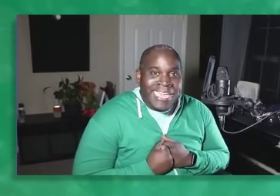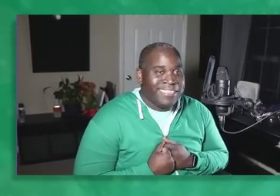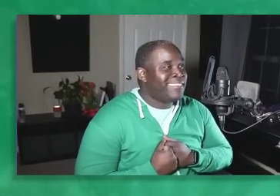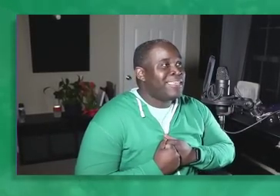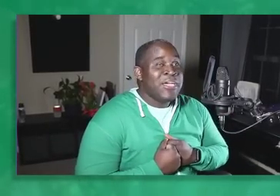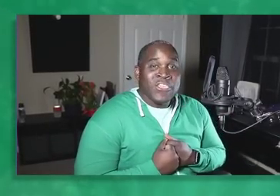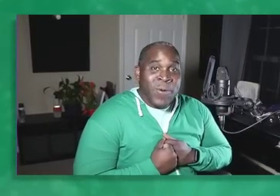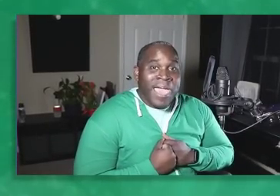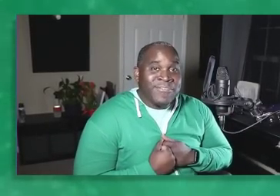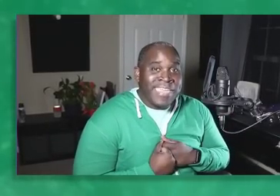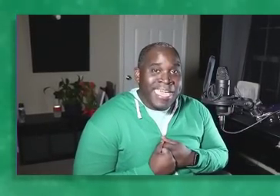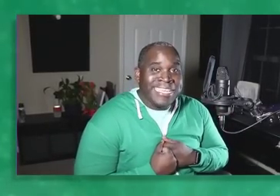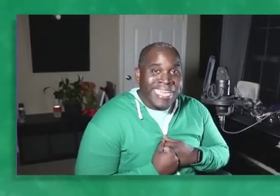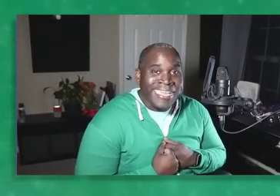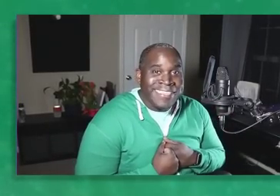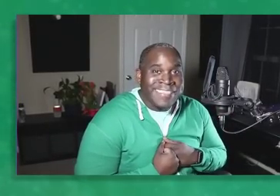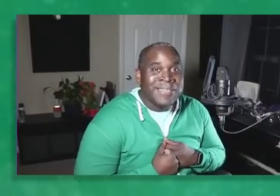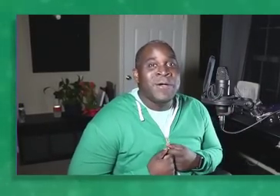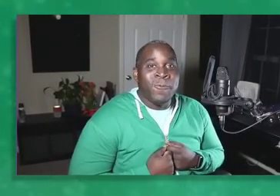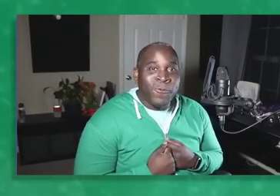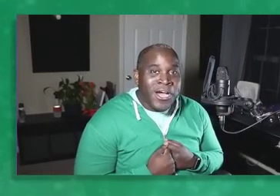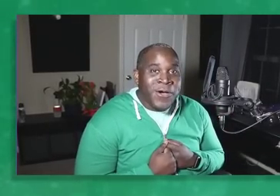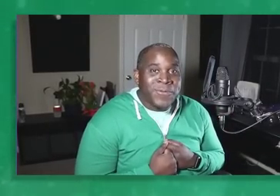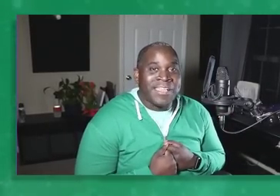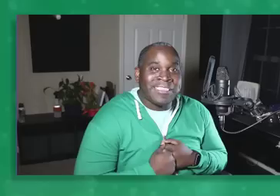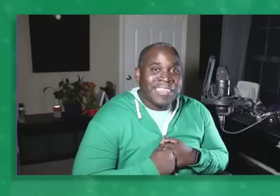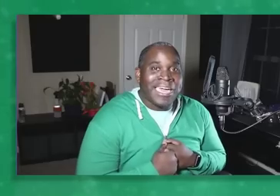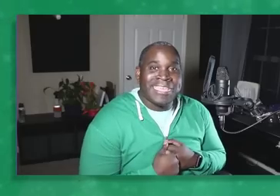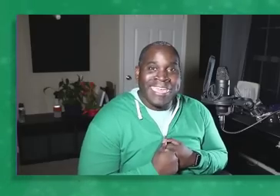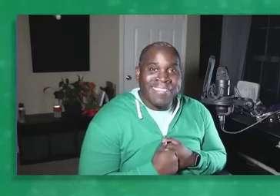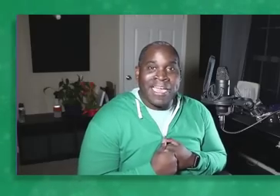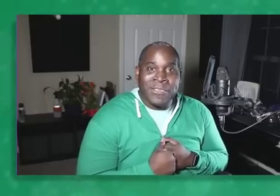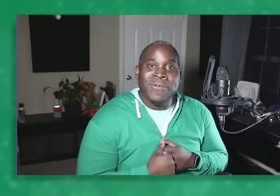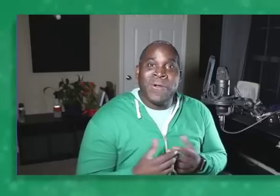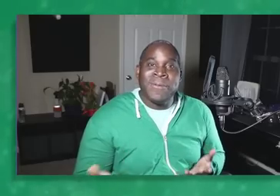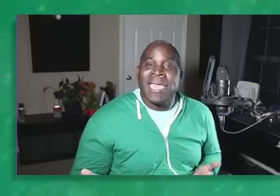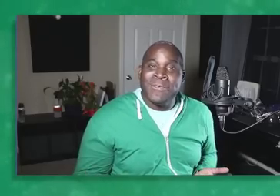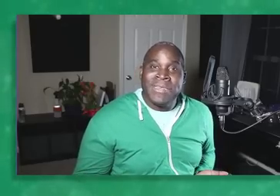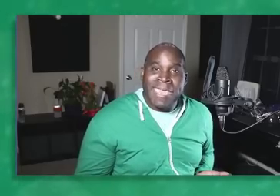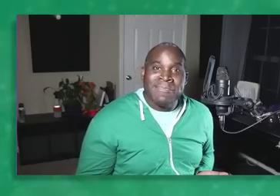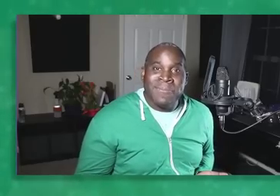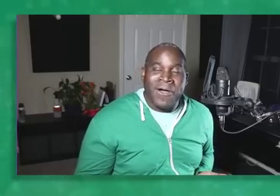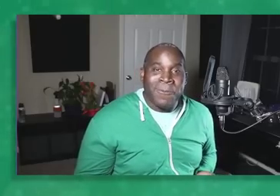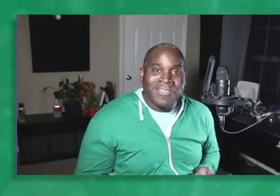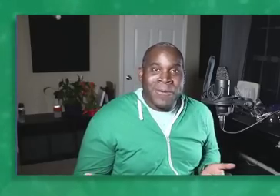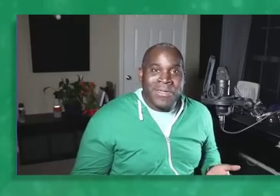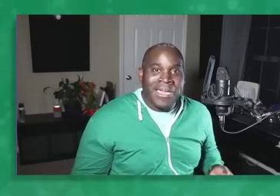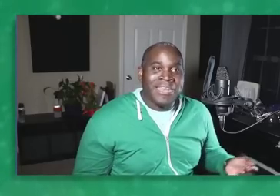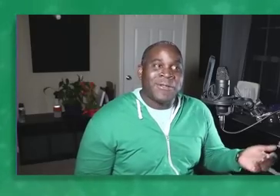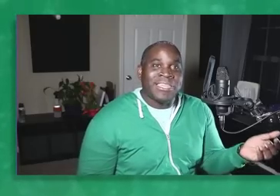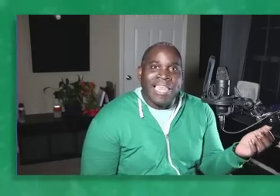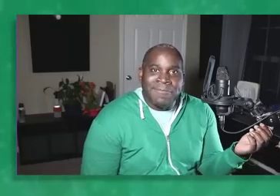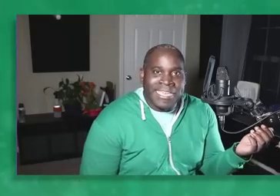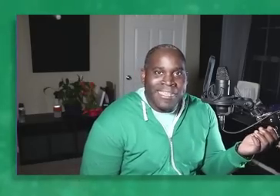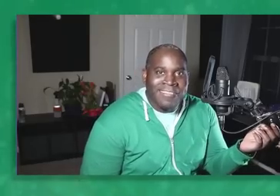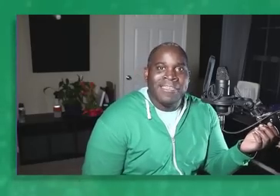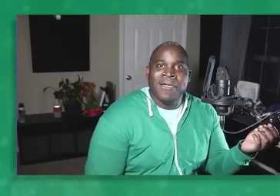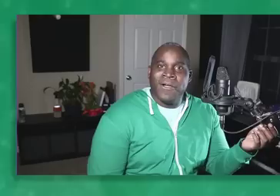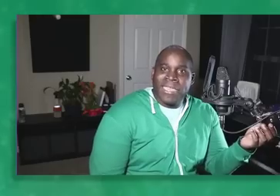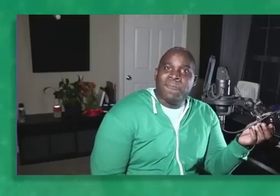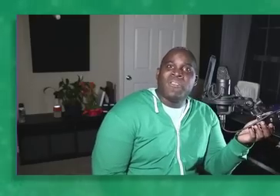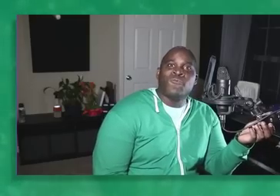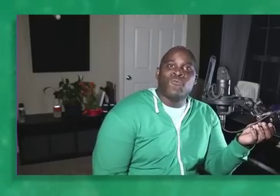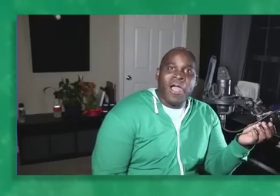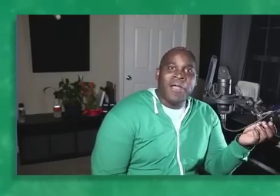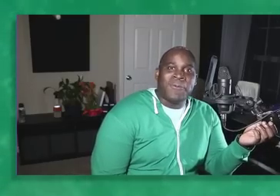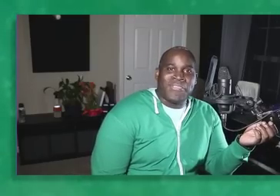10 kids. You have 10 kids? Whoa, that's a lot of kids. How do you know? How do you name them all? What's going on here? 11 kids?